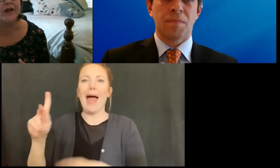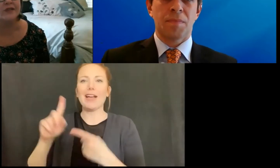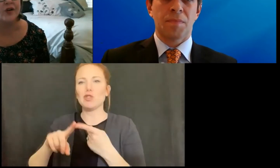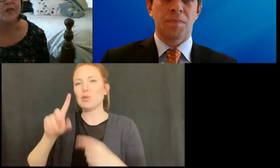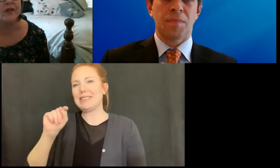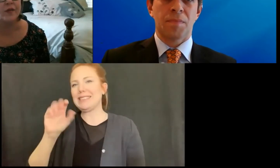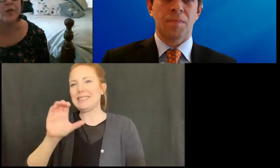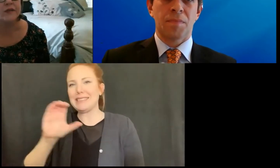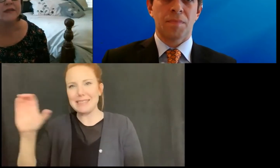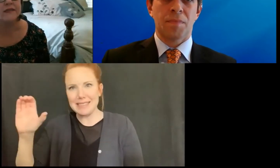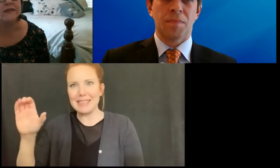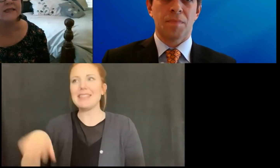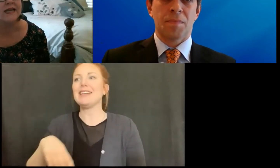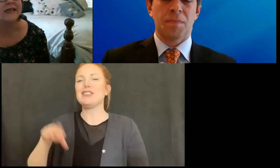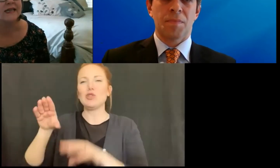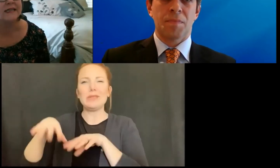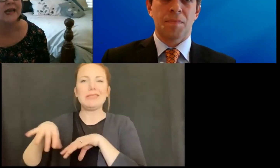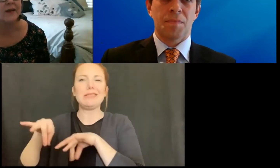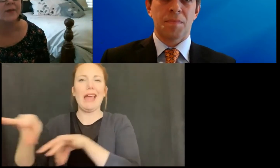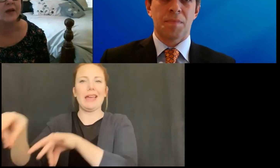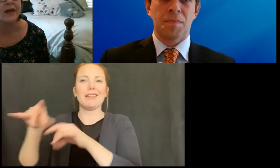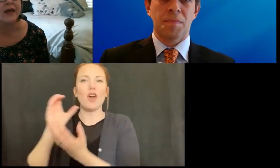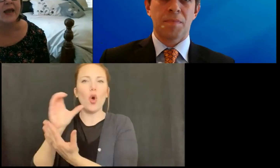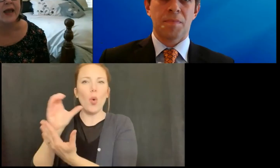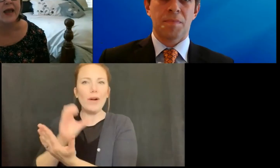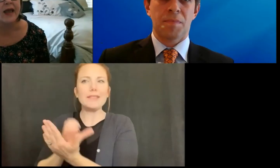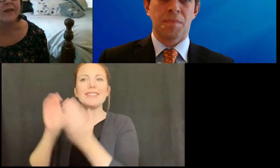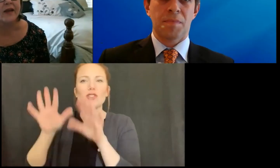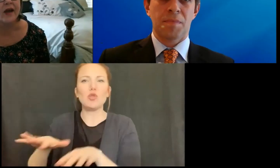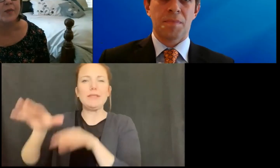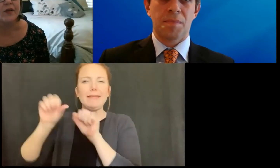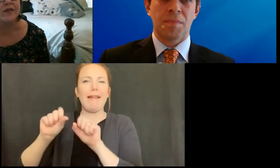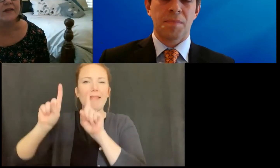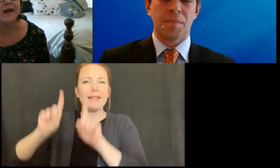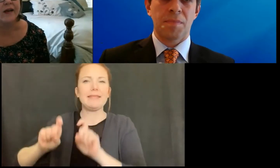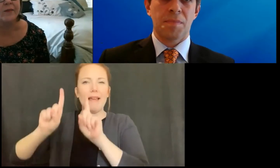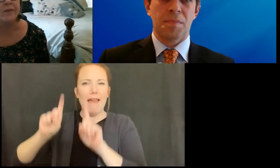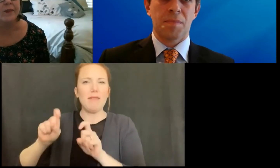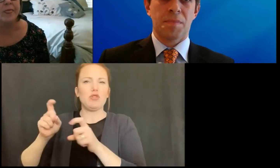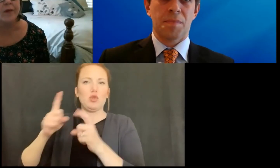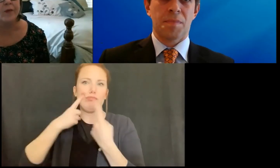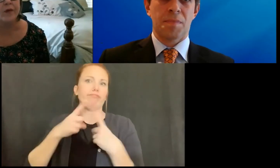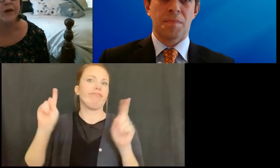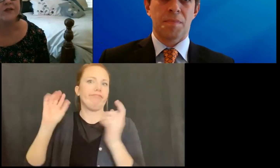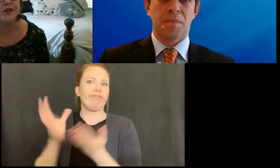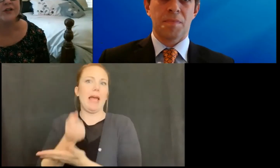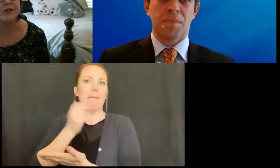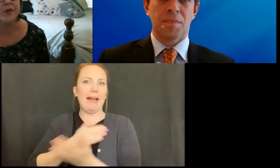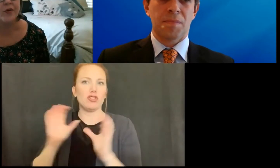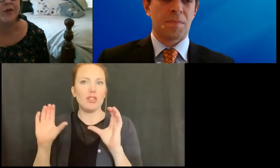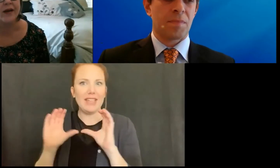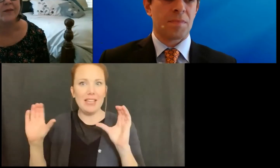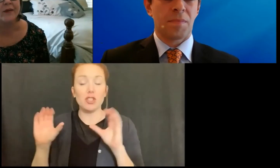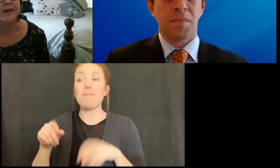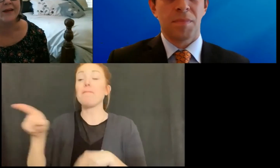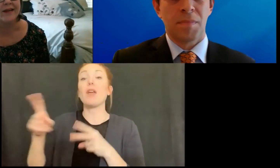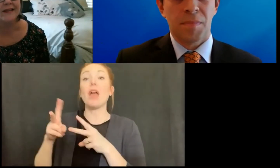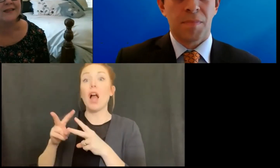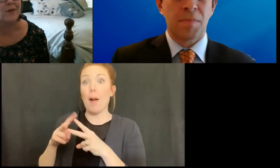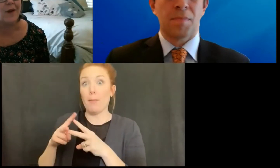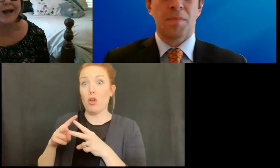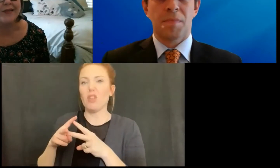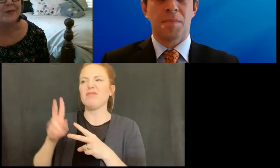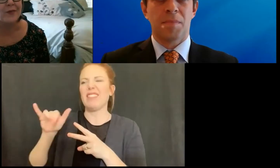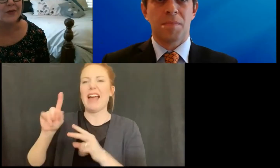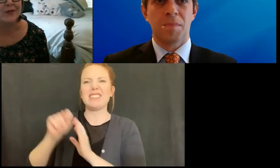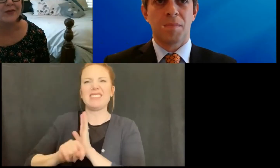a refresher on these courses and take the exam. And the couple at the time that were in charge of the program